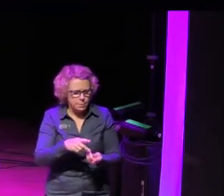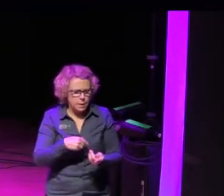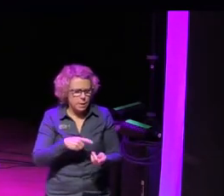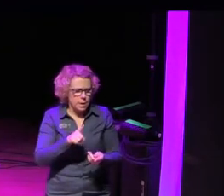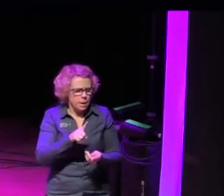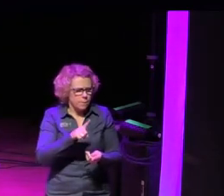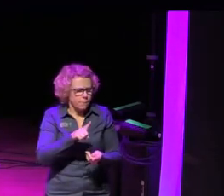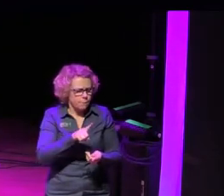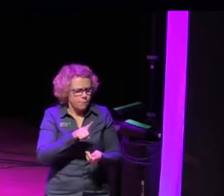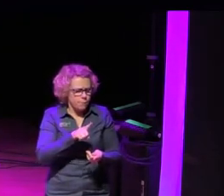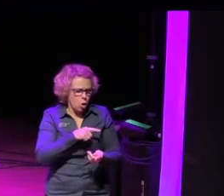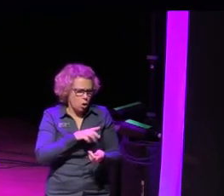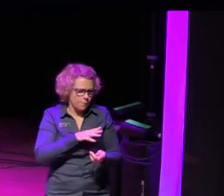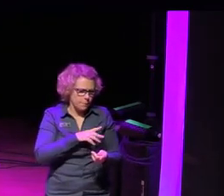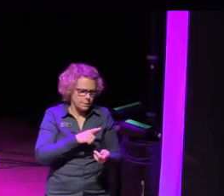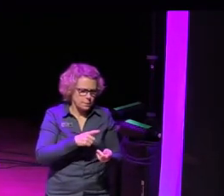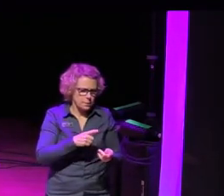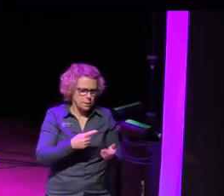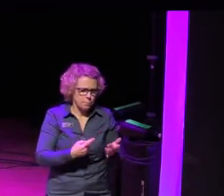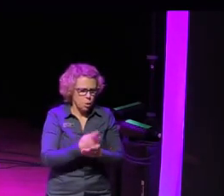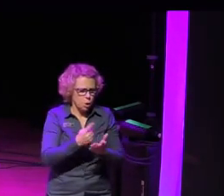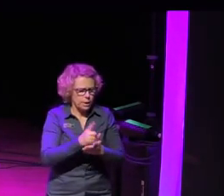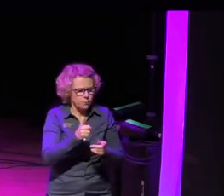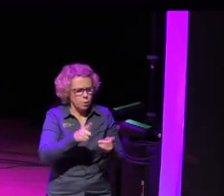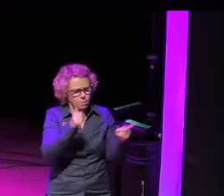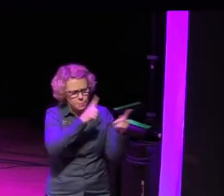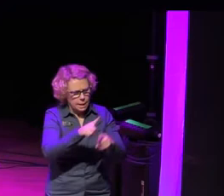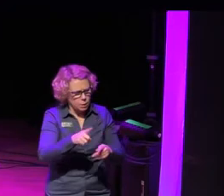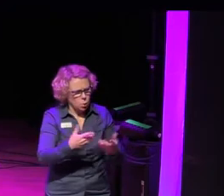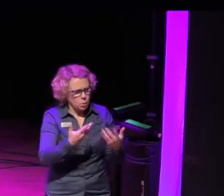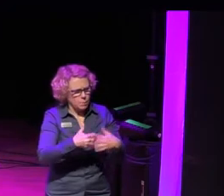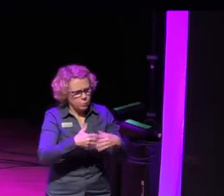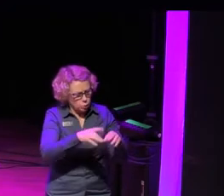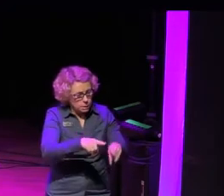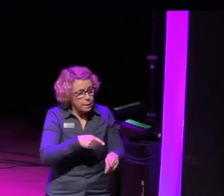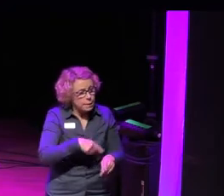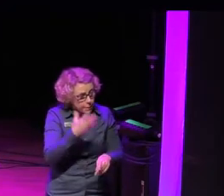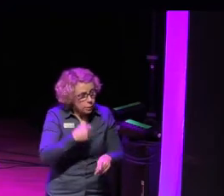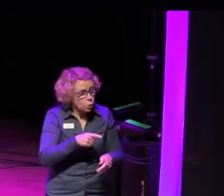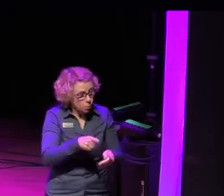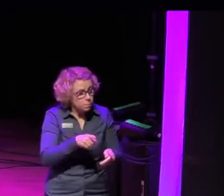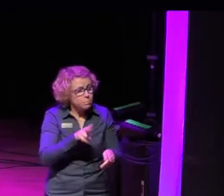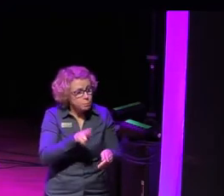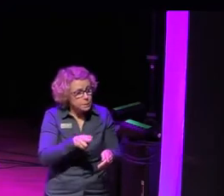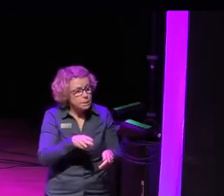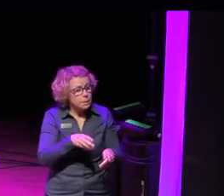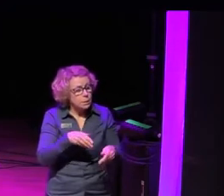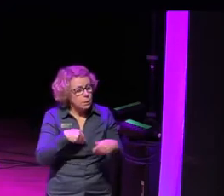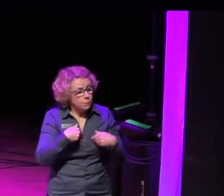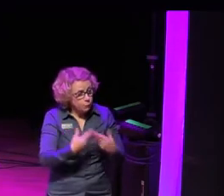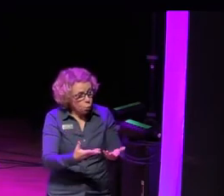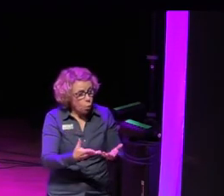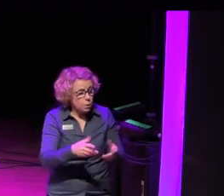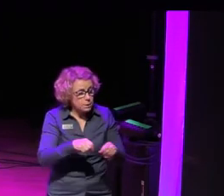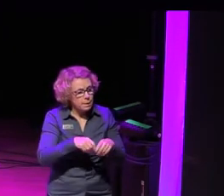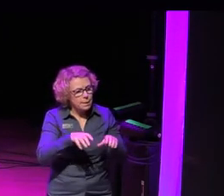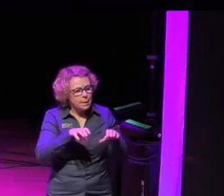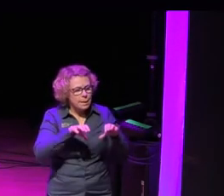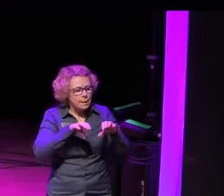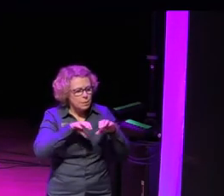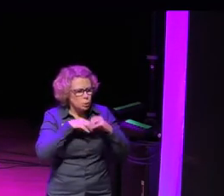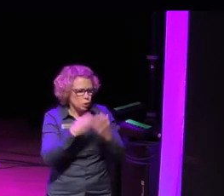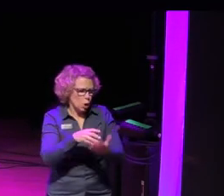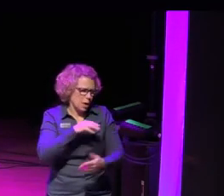with disabilities, where do they end up? Do these people actually get their social allowances? And the answer is